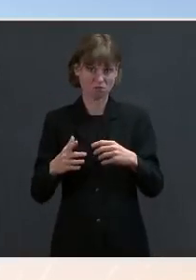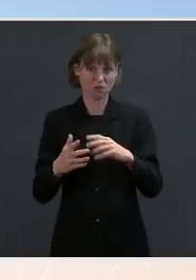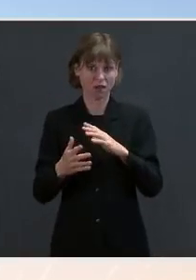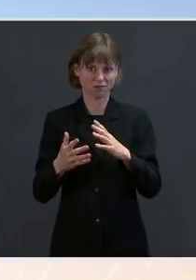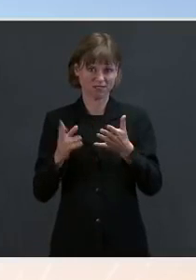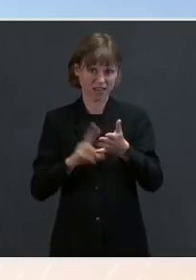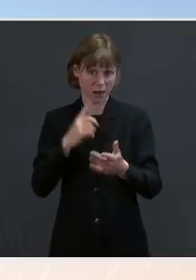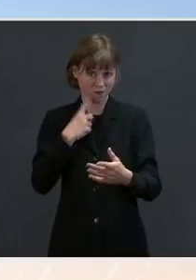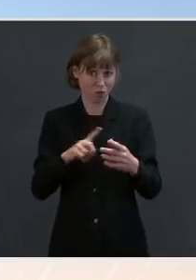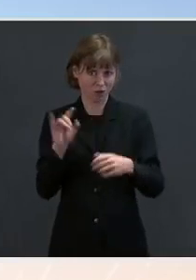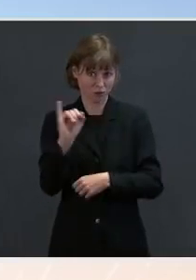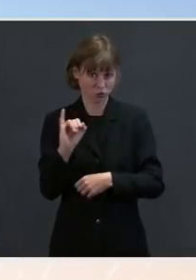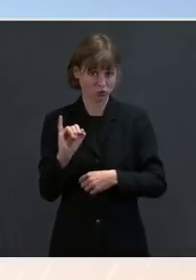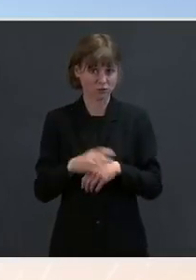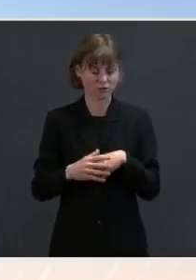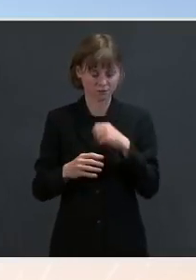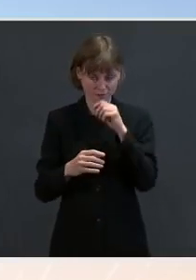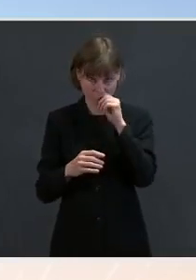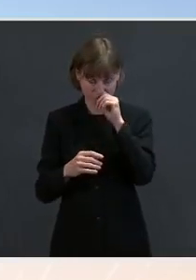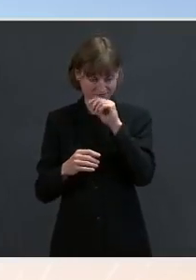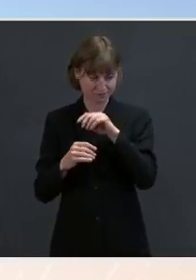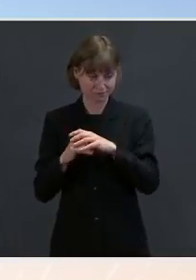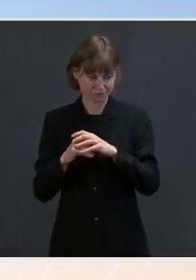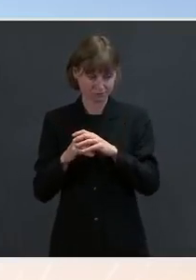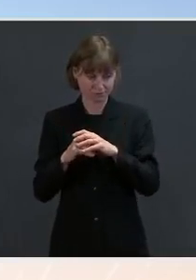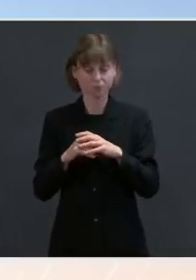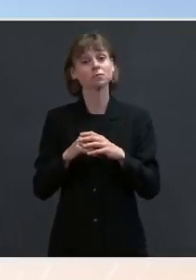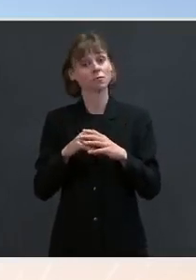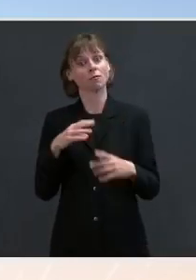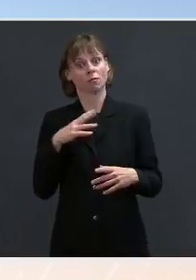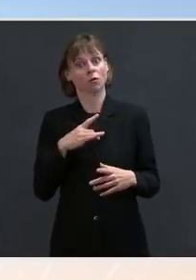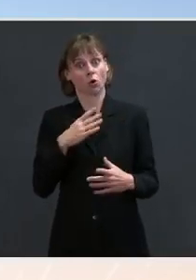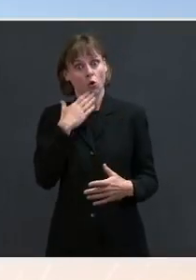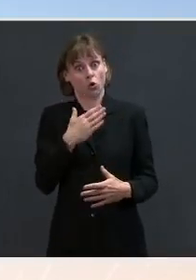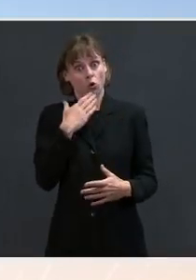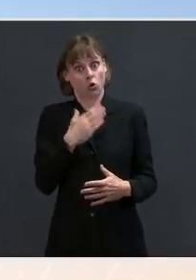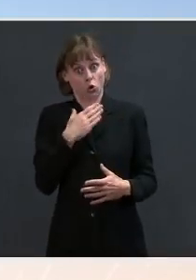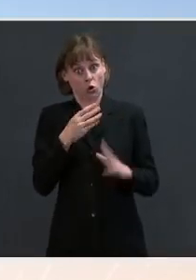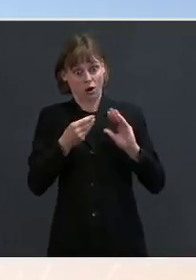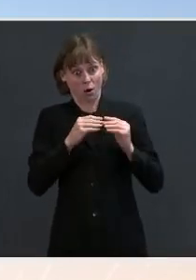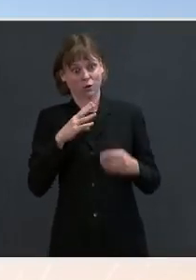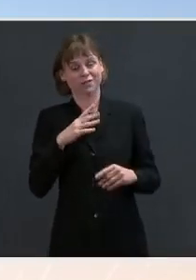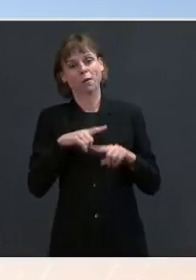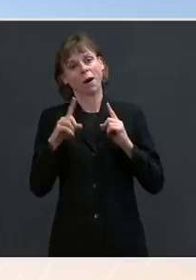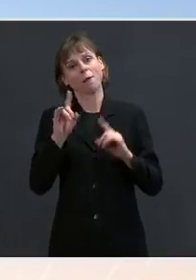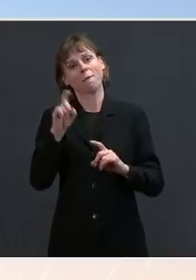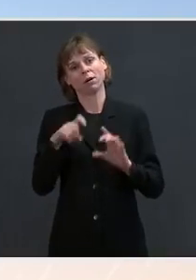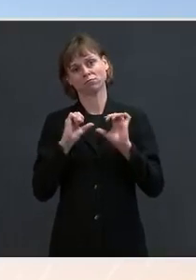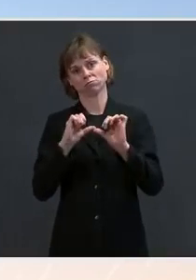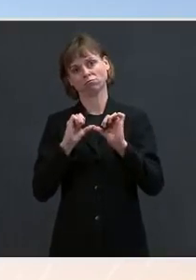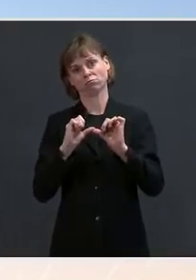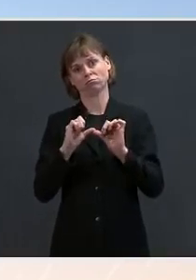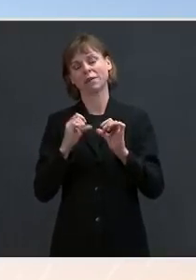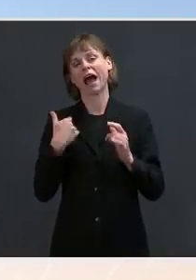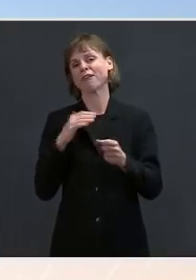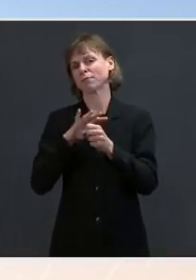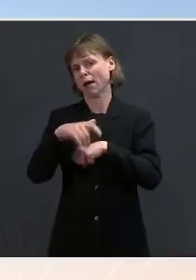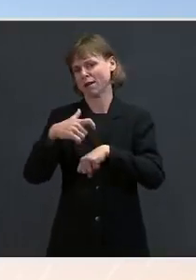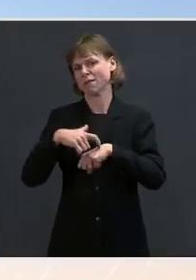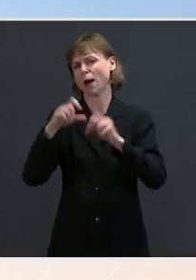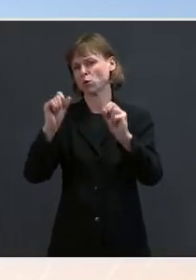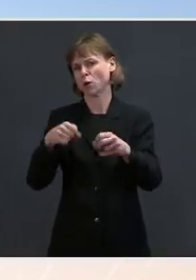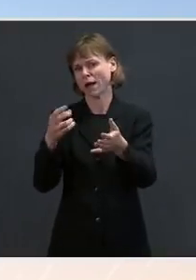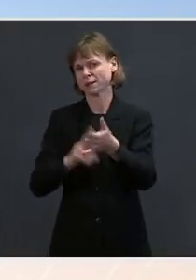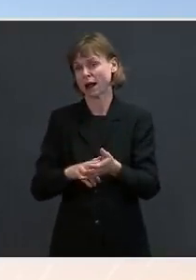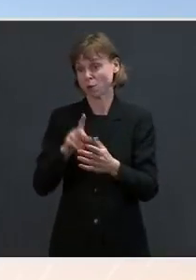are encouraging, but we can't slow down until every American has health coverage. There is plenty of time left to sign up. And of course, people who need